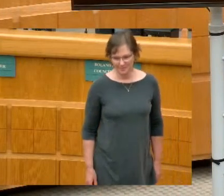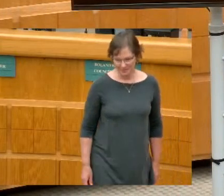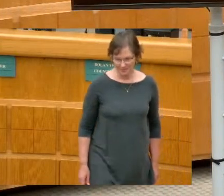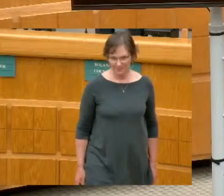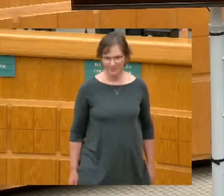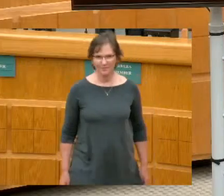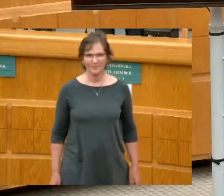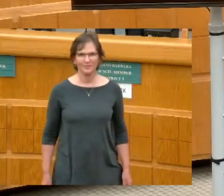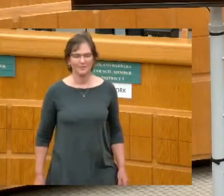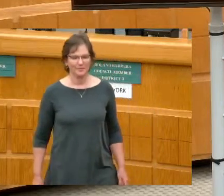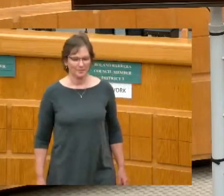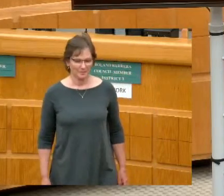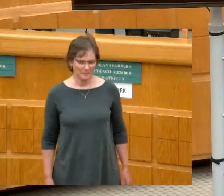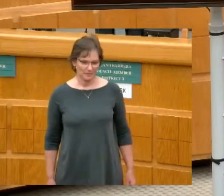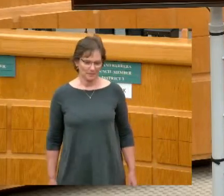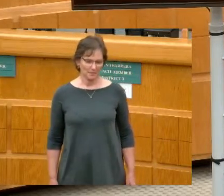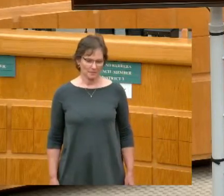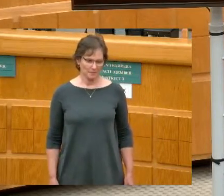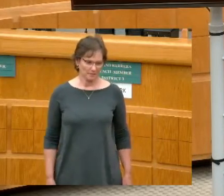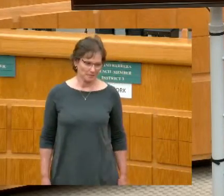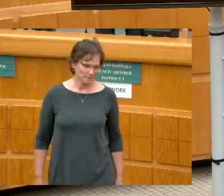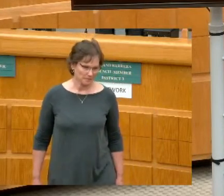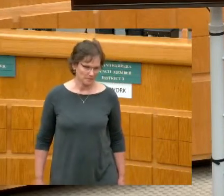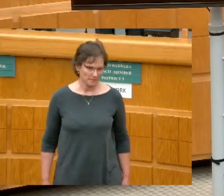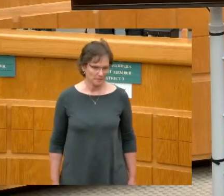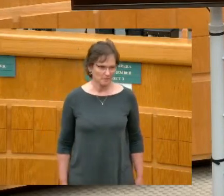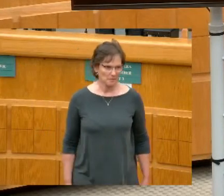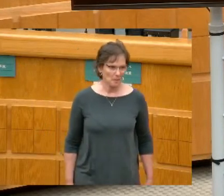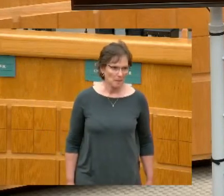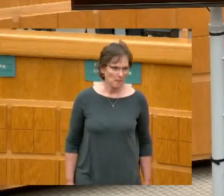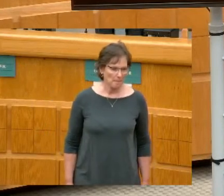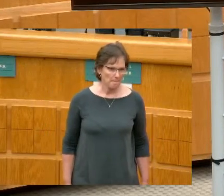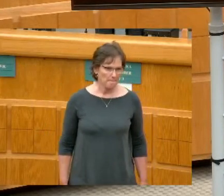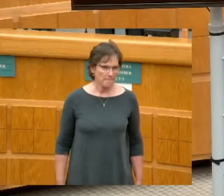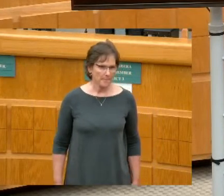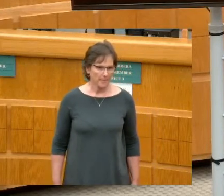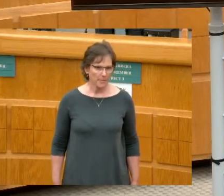hogar, entre otros. Si tiene preguntas sobre qué hacer si contrae el virus,